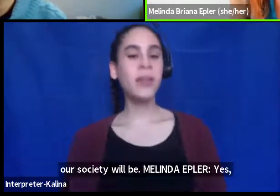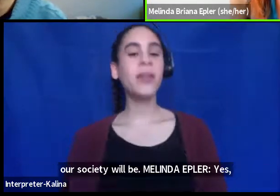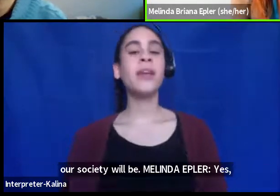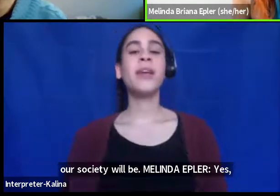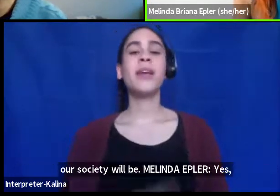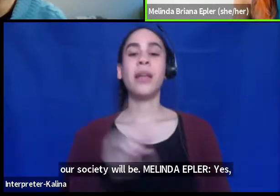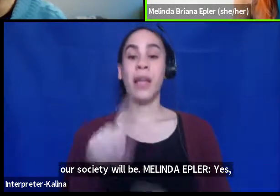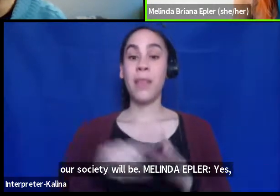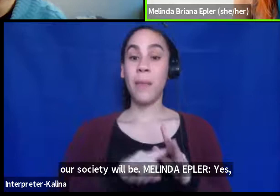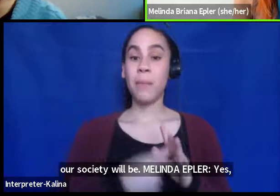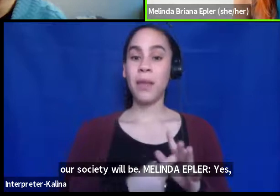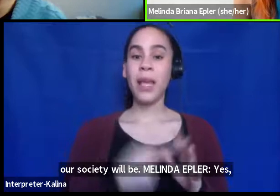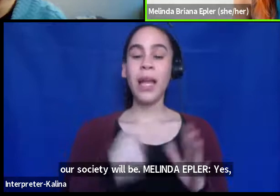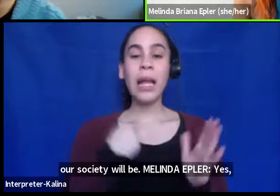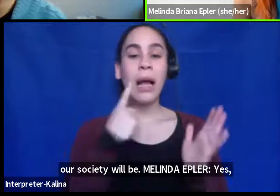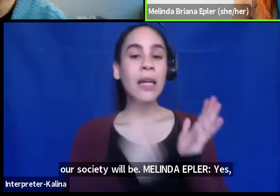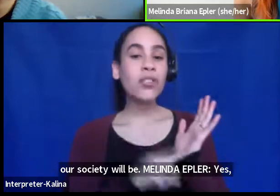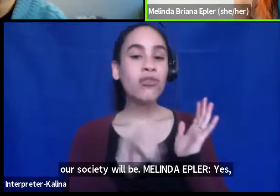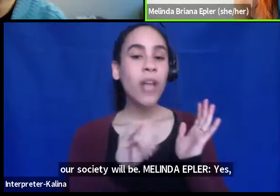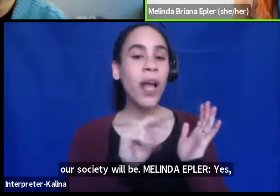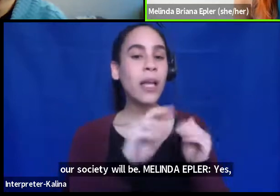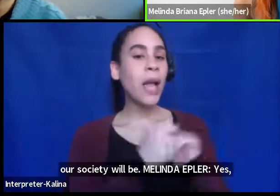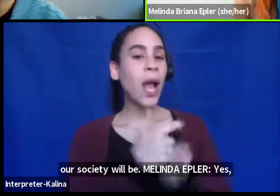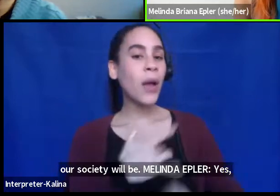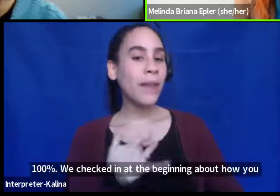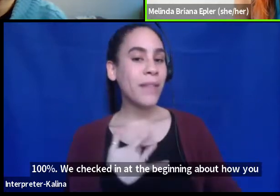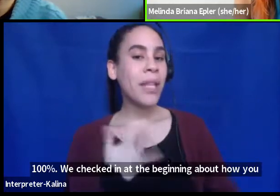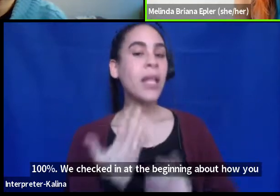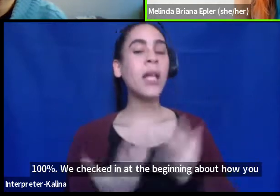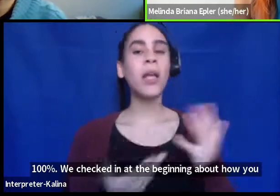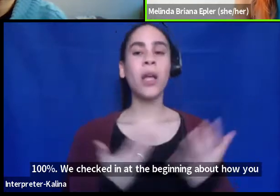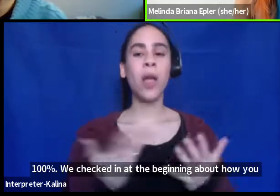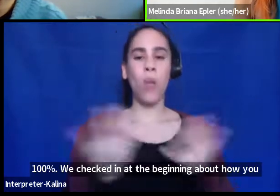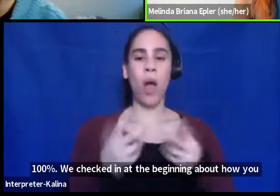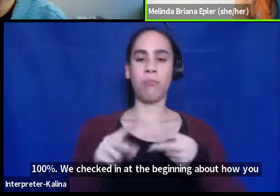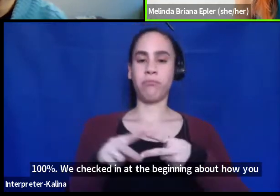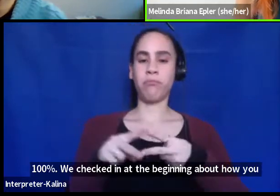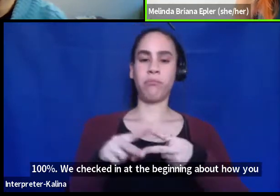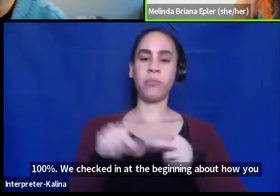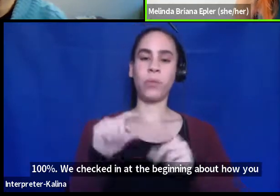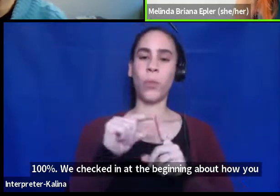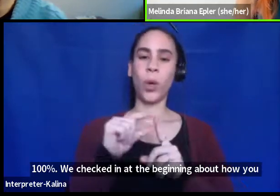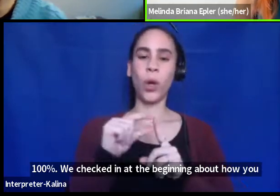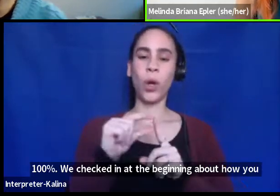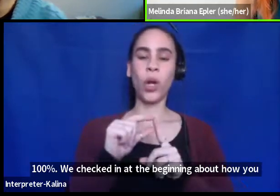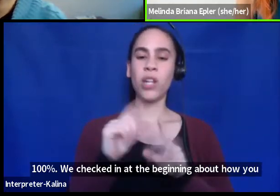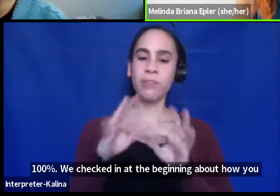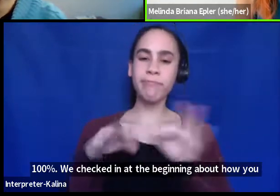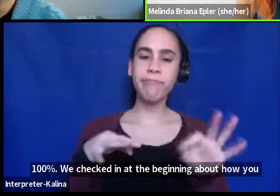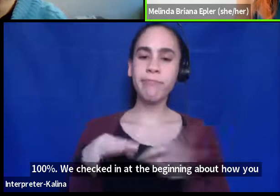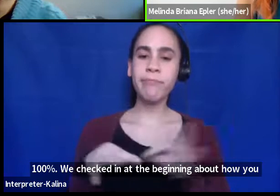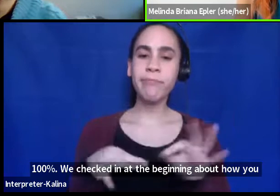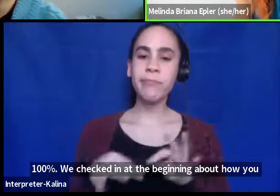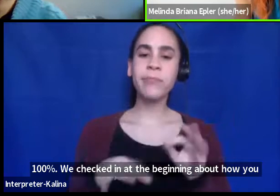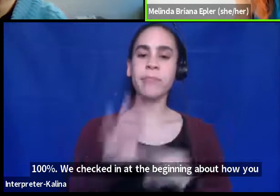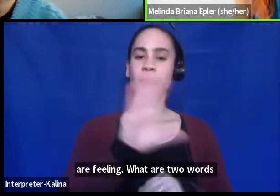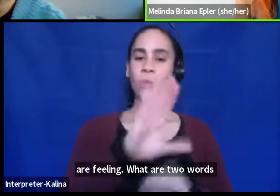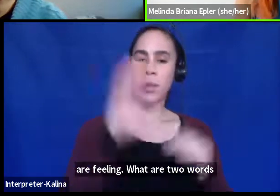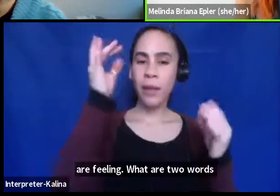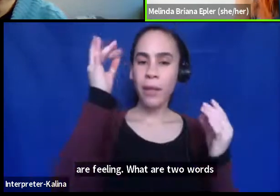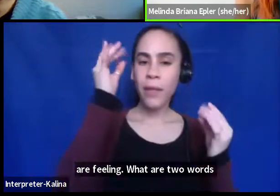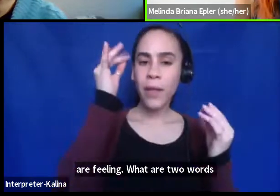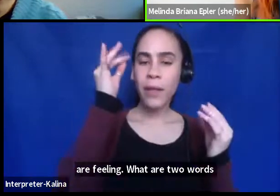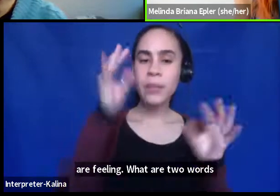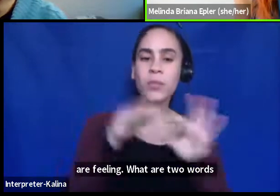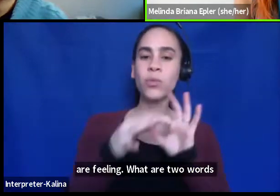beginning about how you're feeling now. Or what are 2 words to describe what you're thinking about